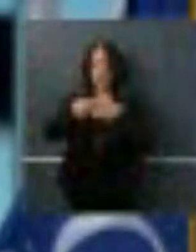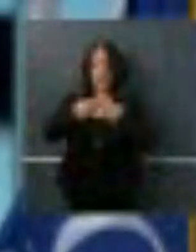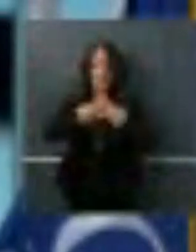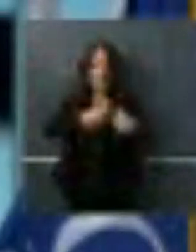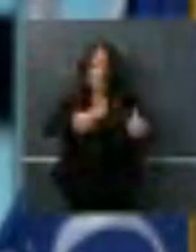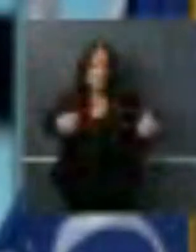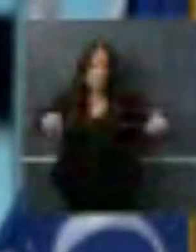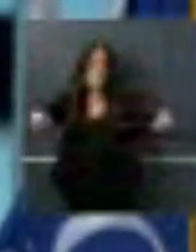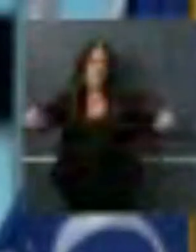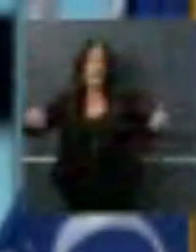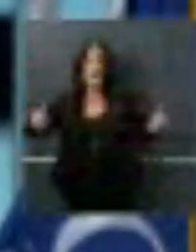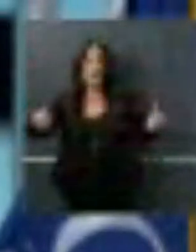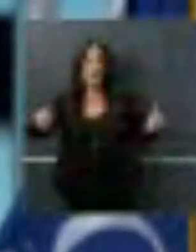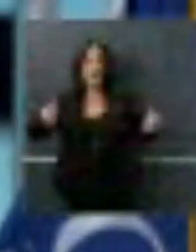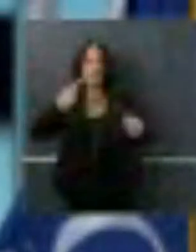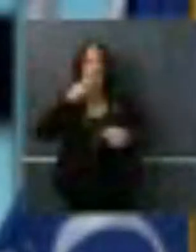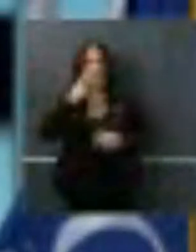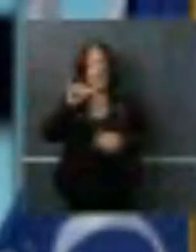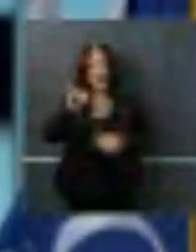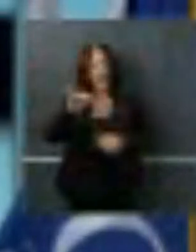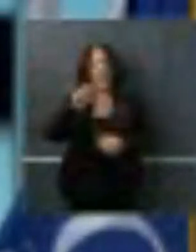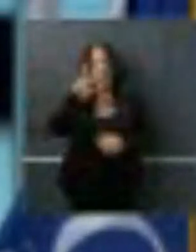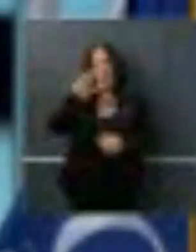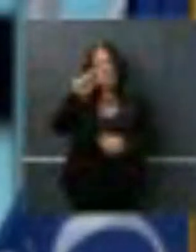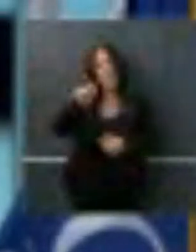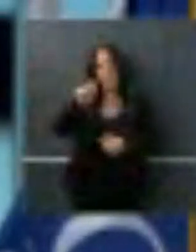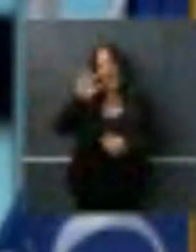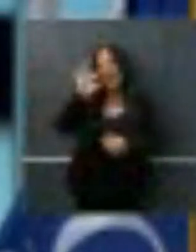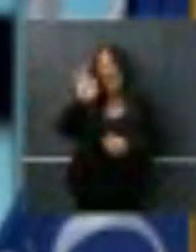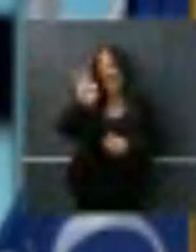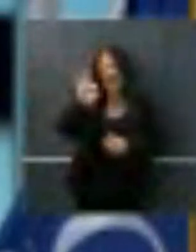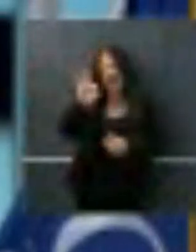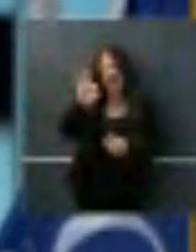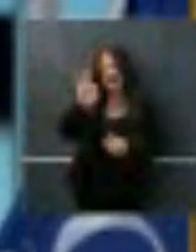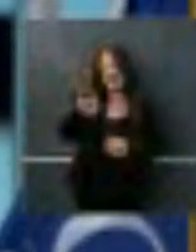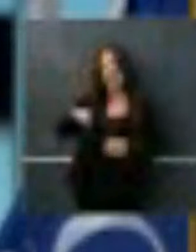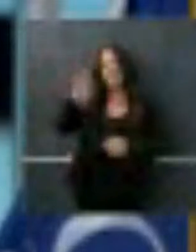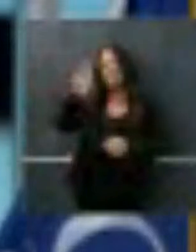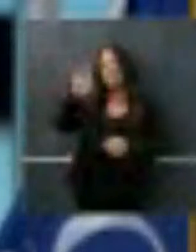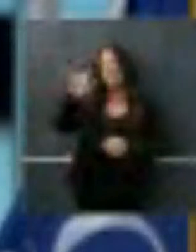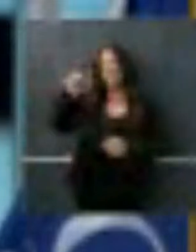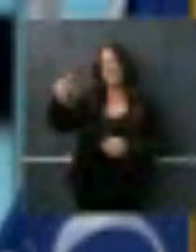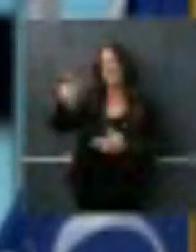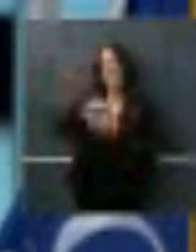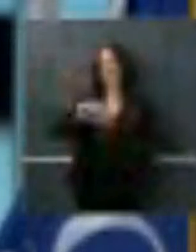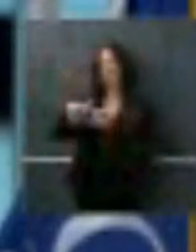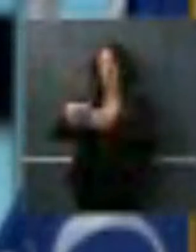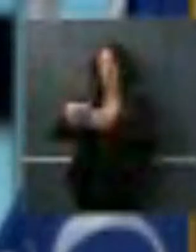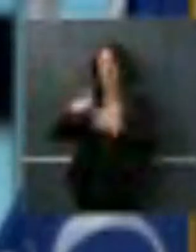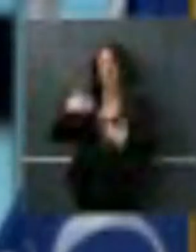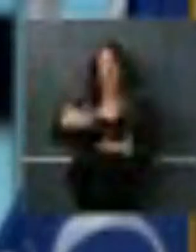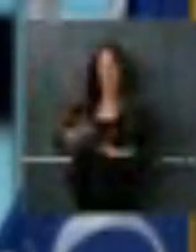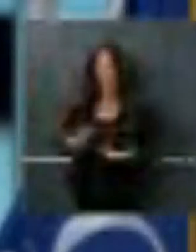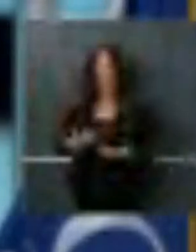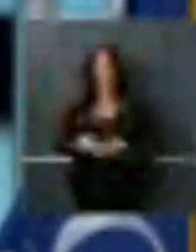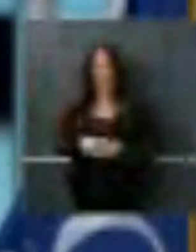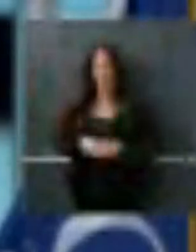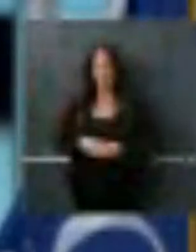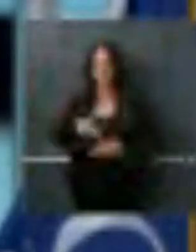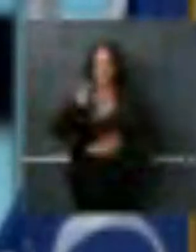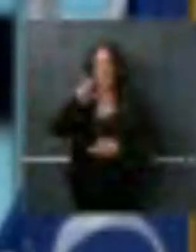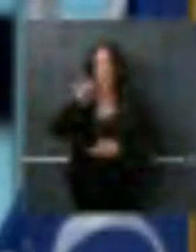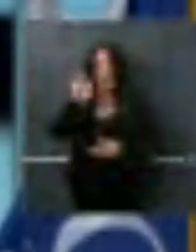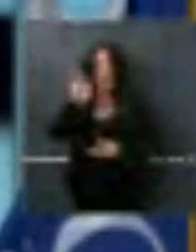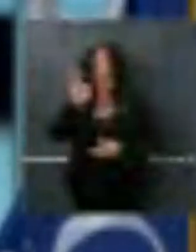$3.94 billion. Interestingly and coincidentally, to 3.9 million individuals